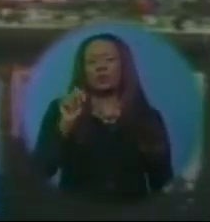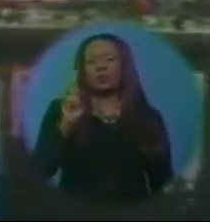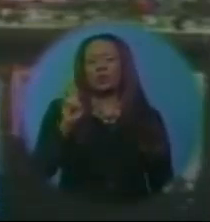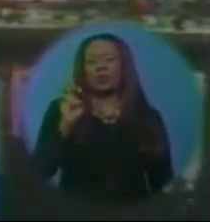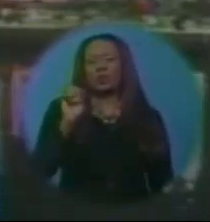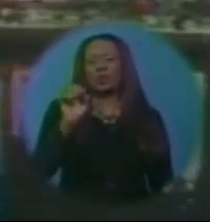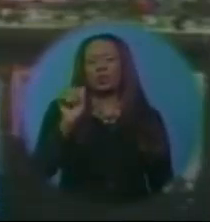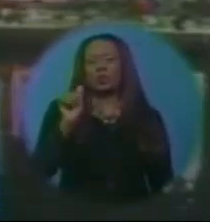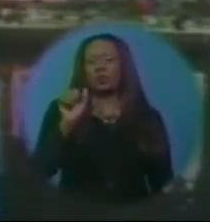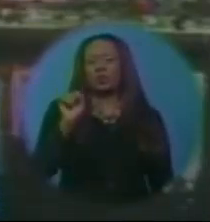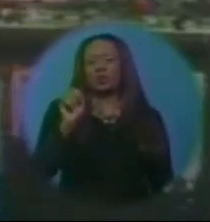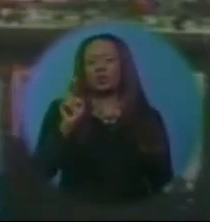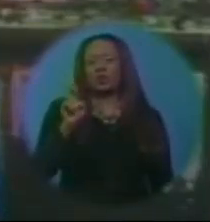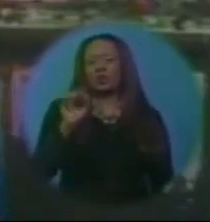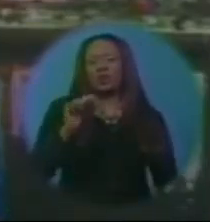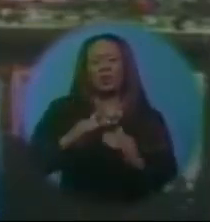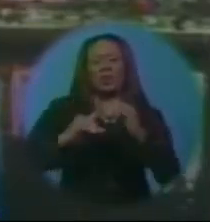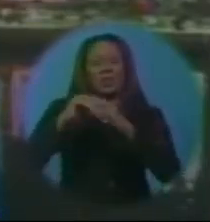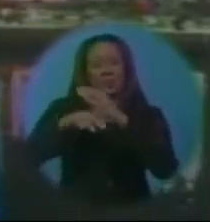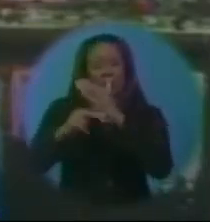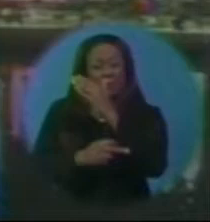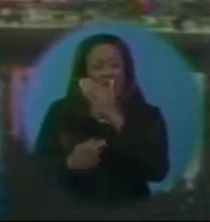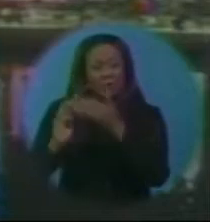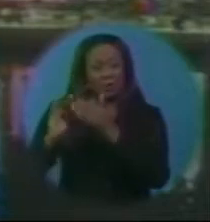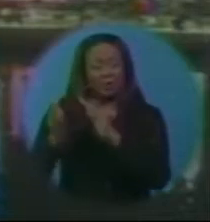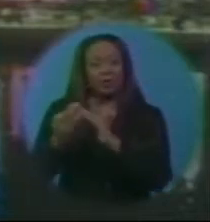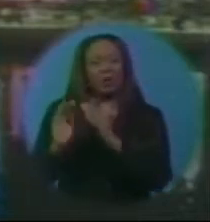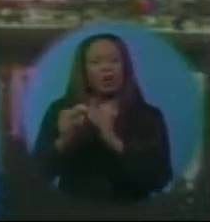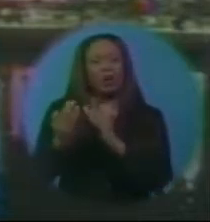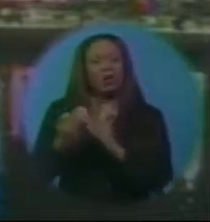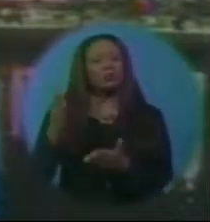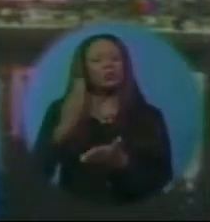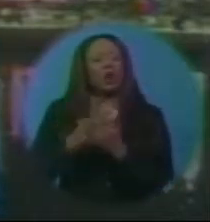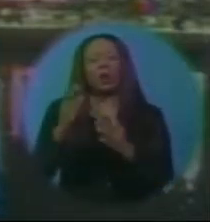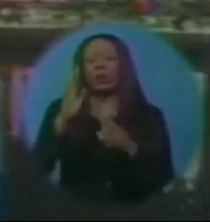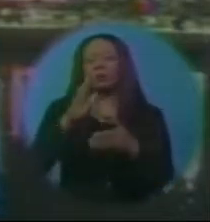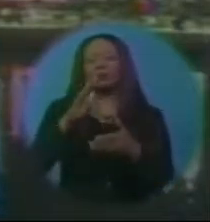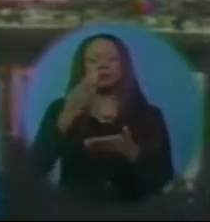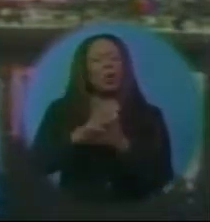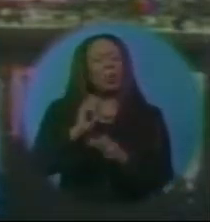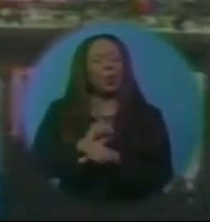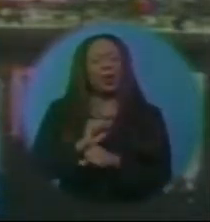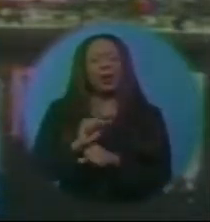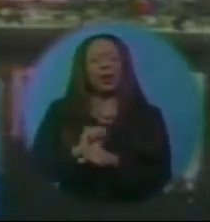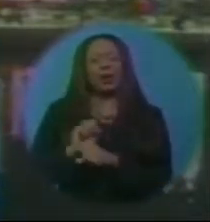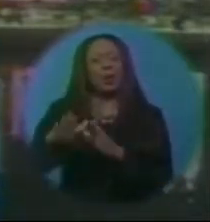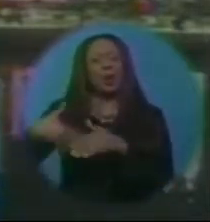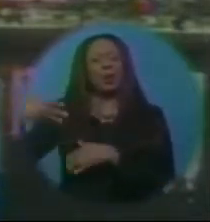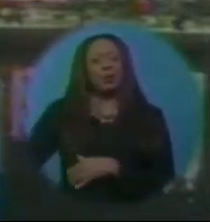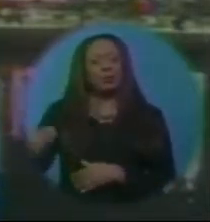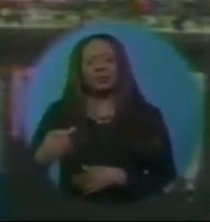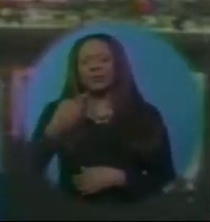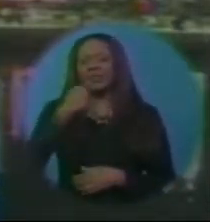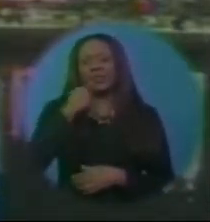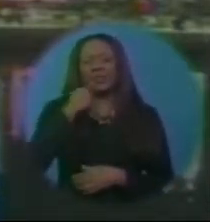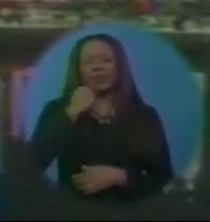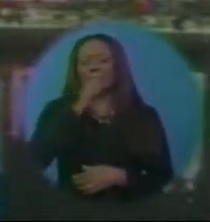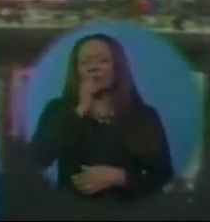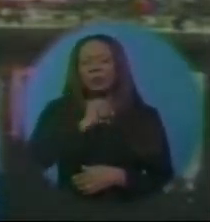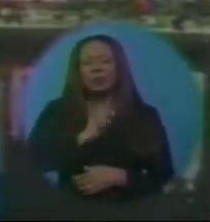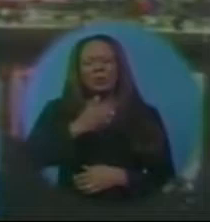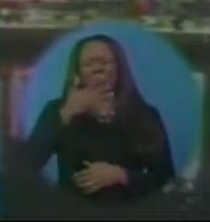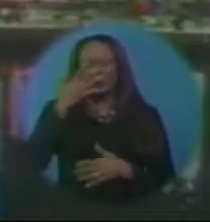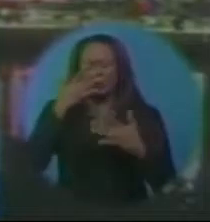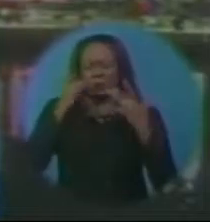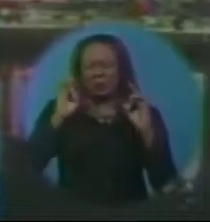Bridgetown walked off the job today. The workers, who are from the Treasury Department, say they have had to put up with an unpleasant odor for